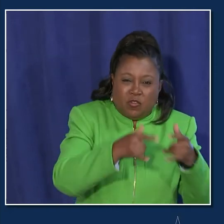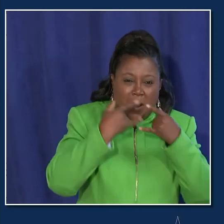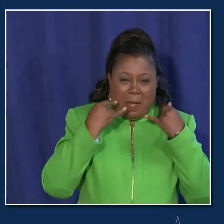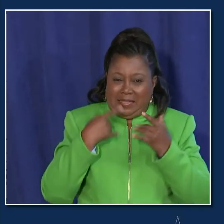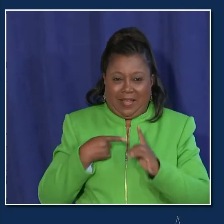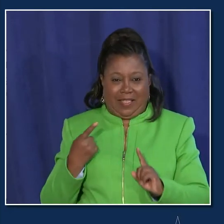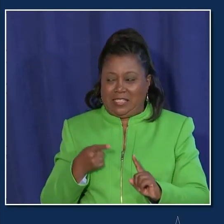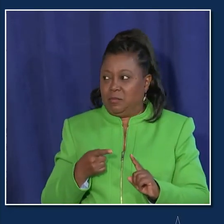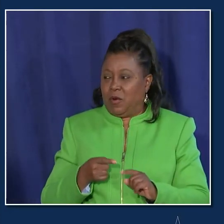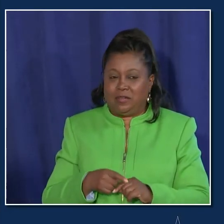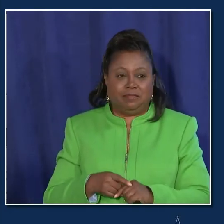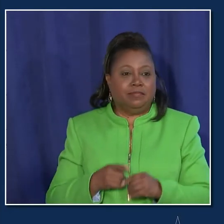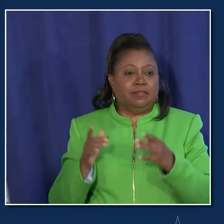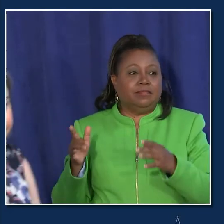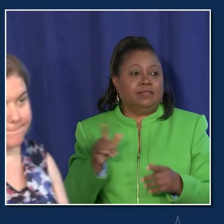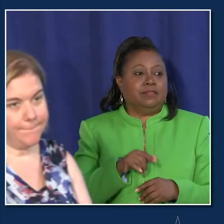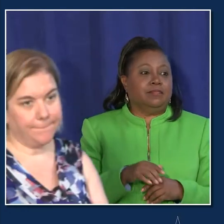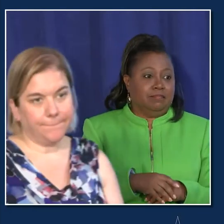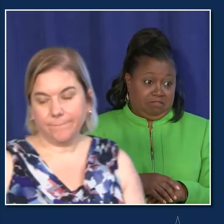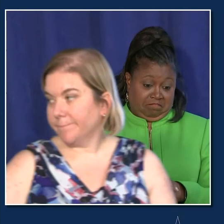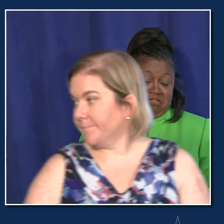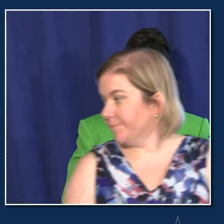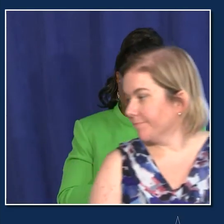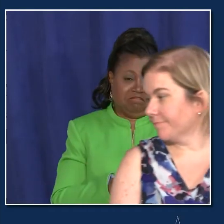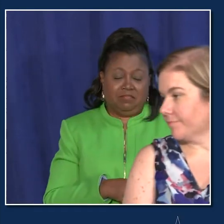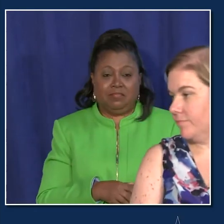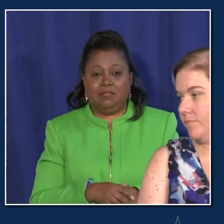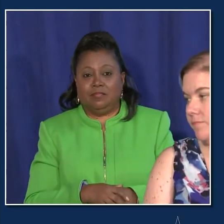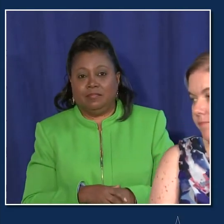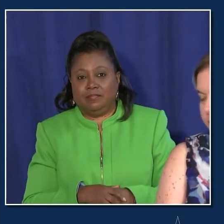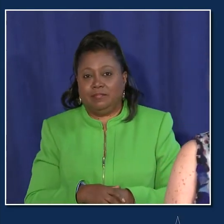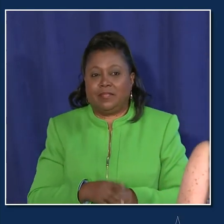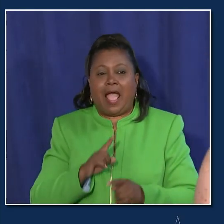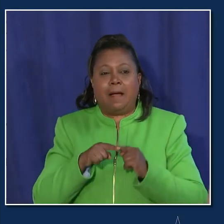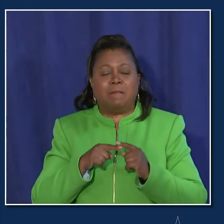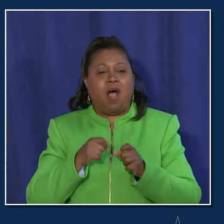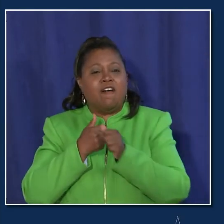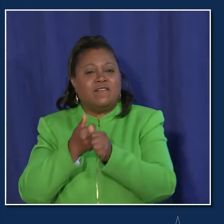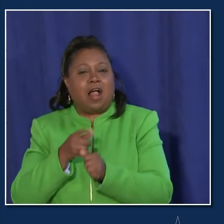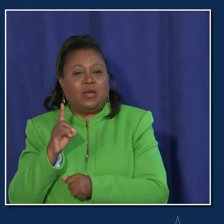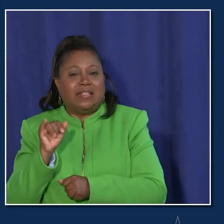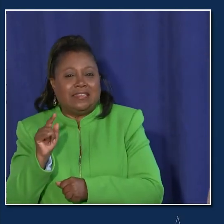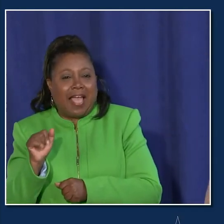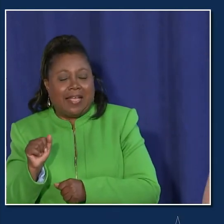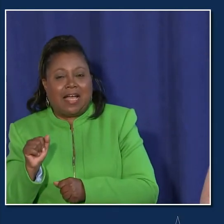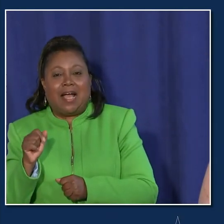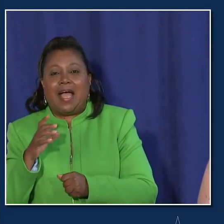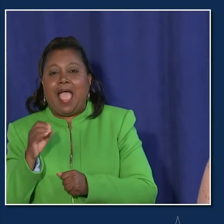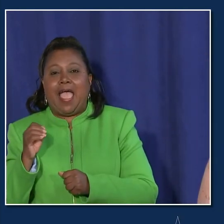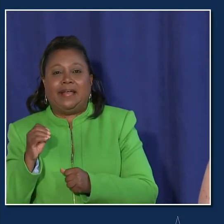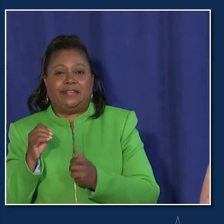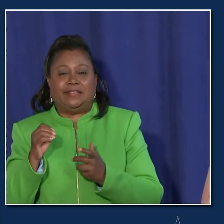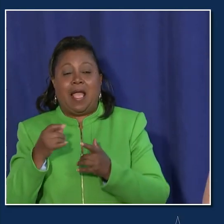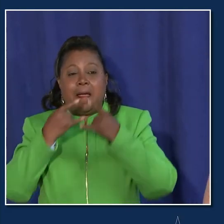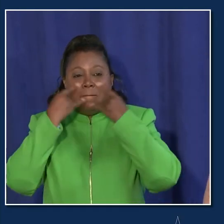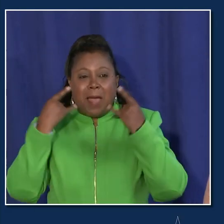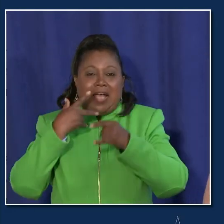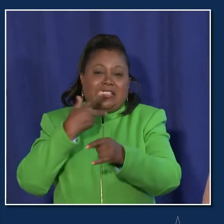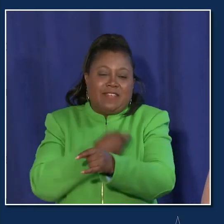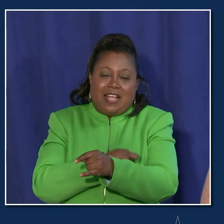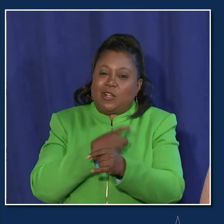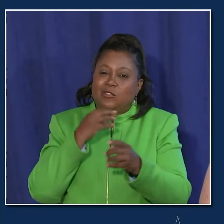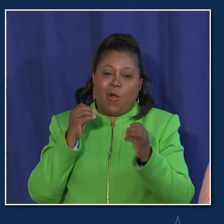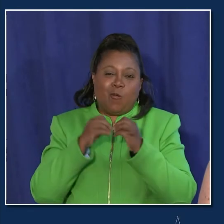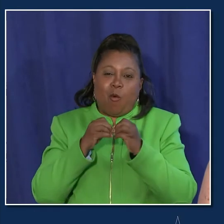point. Chris Ty, Channel 2. Mayor, question for you about following the data. And, mass vaccinations are